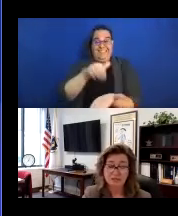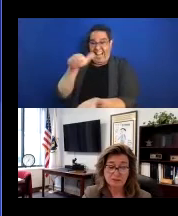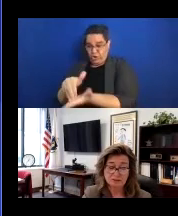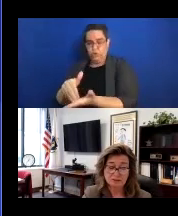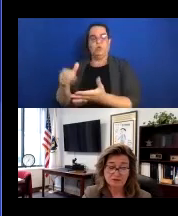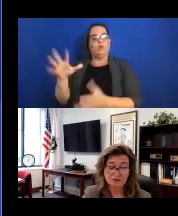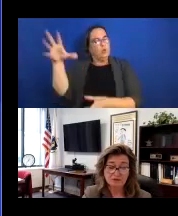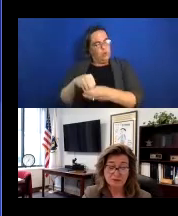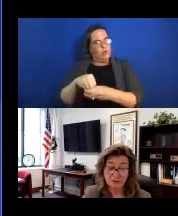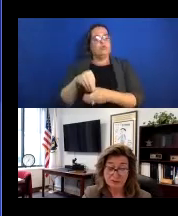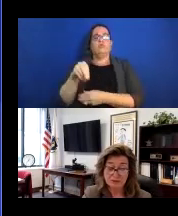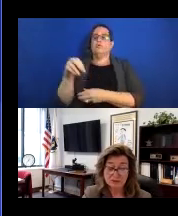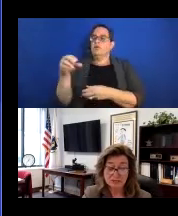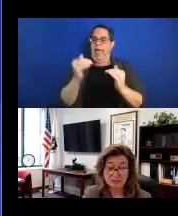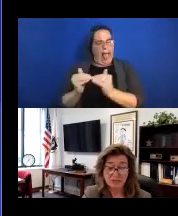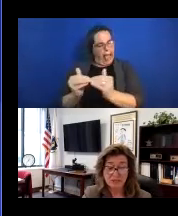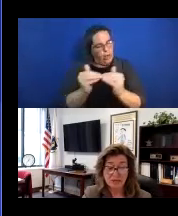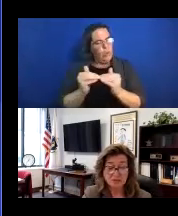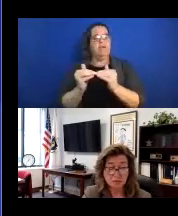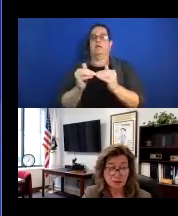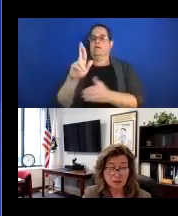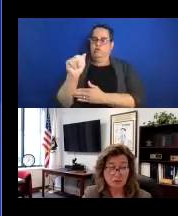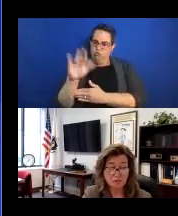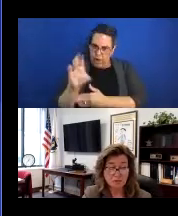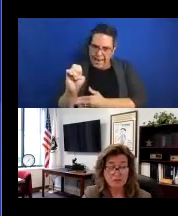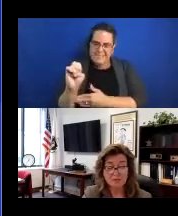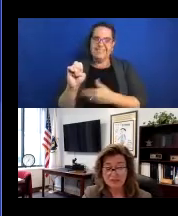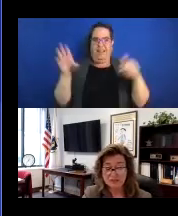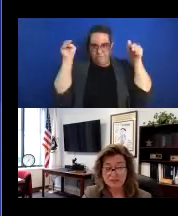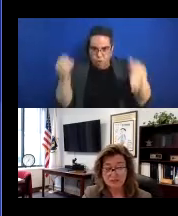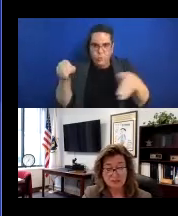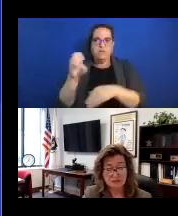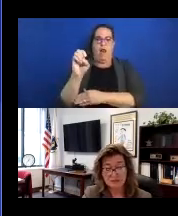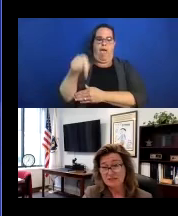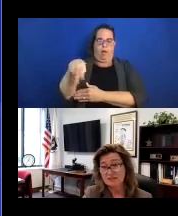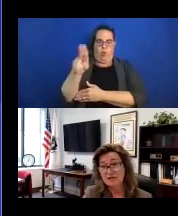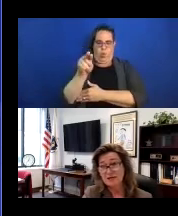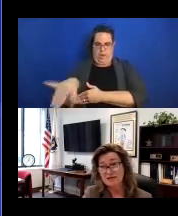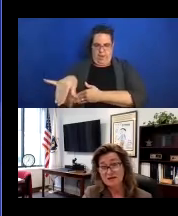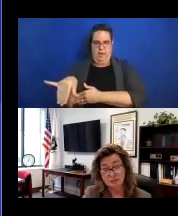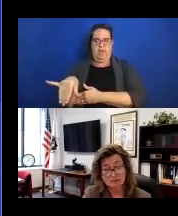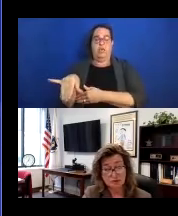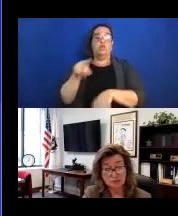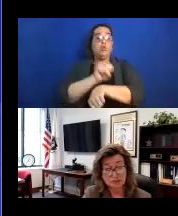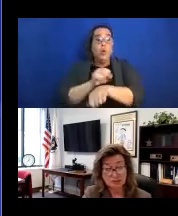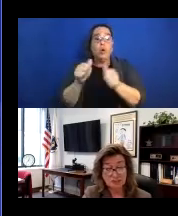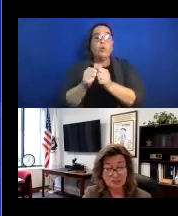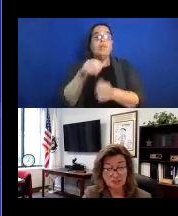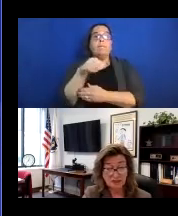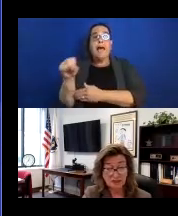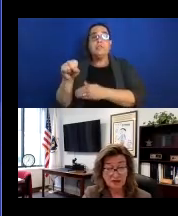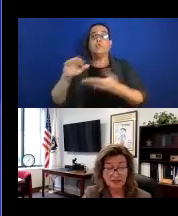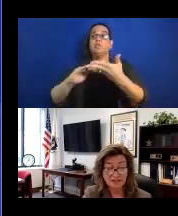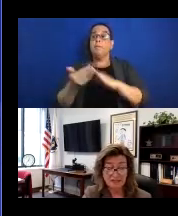and inclusive focused, and to work with the Massachusetts communities that have been